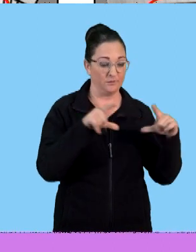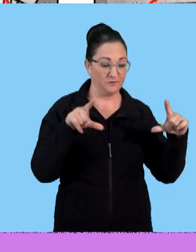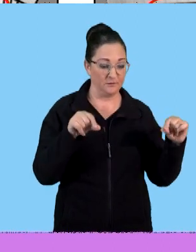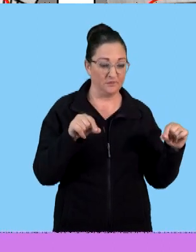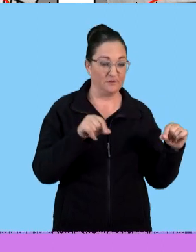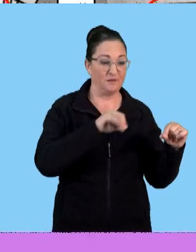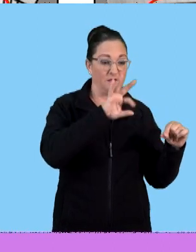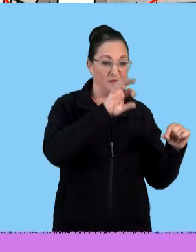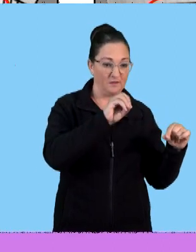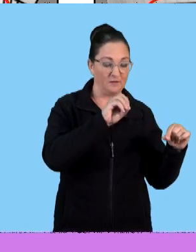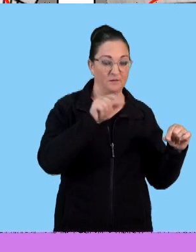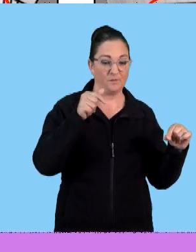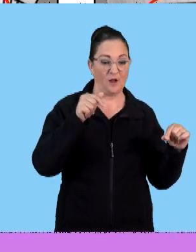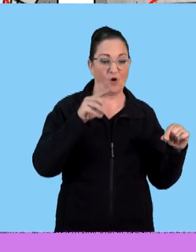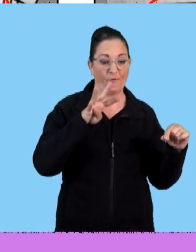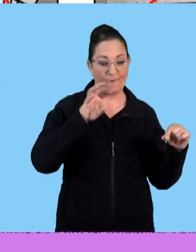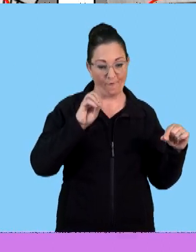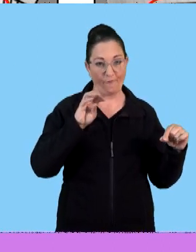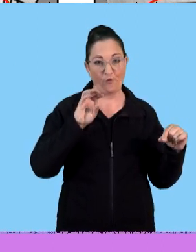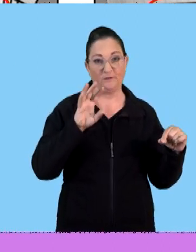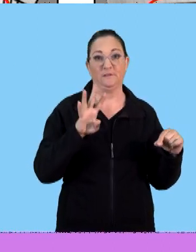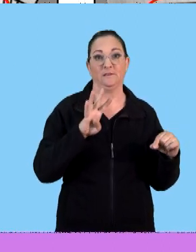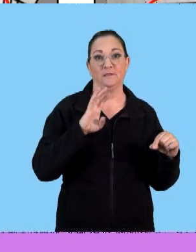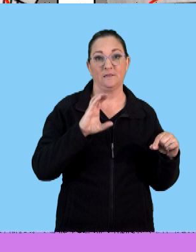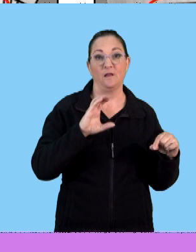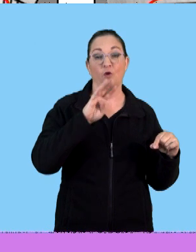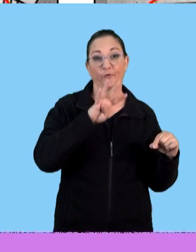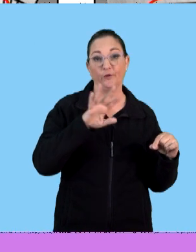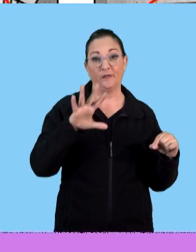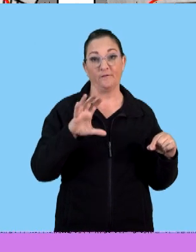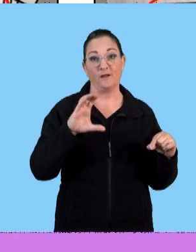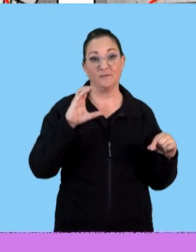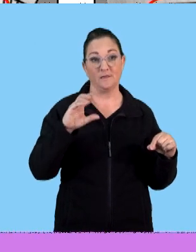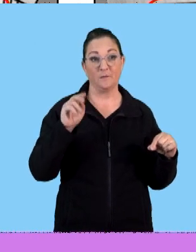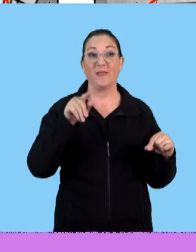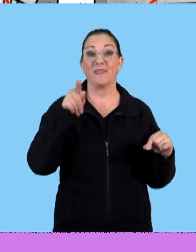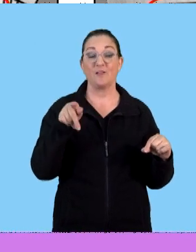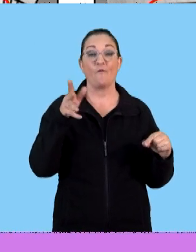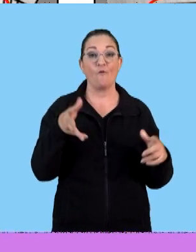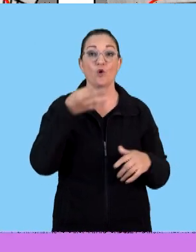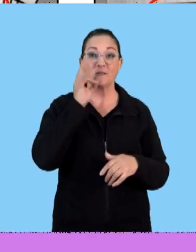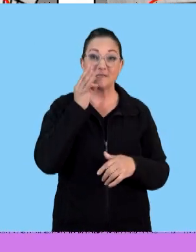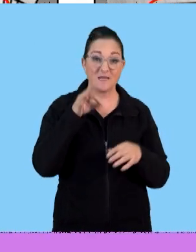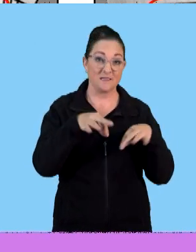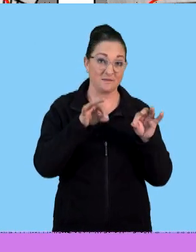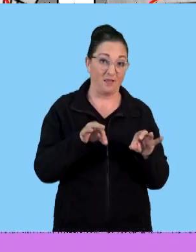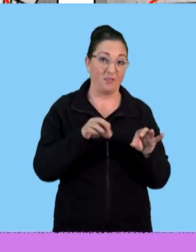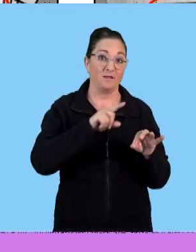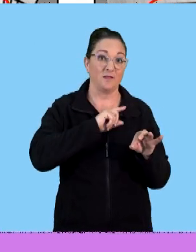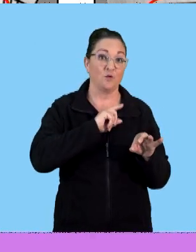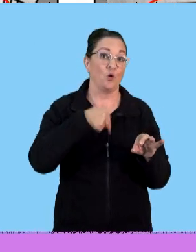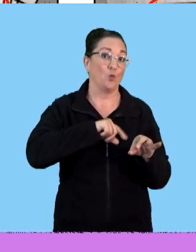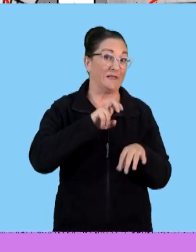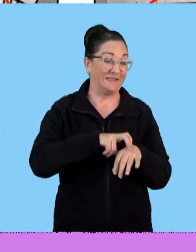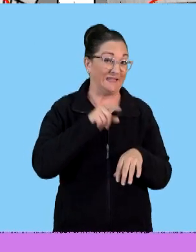the material into rectangular pieces of 30 by 40 centimeters to make the tea towel. Right, so this